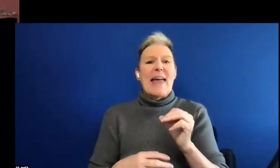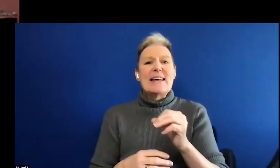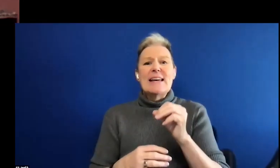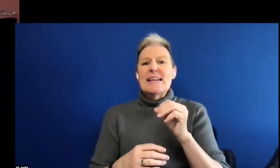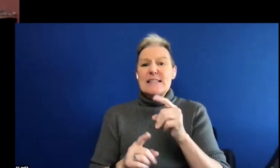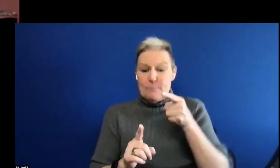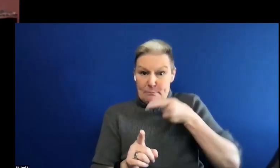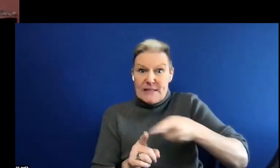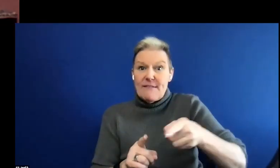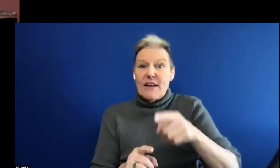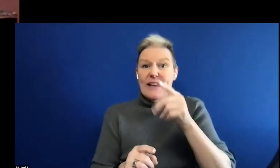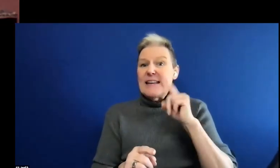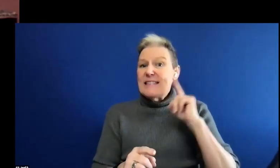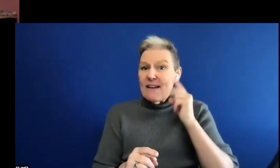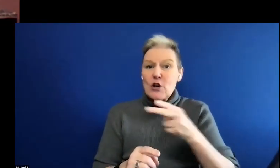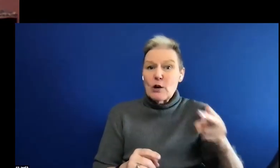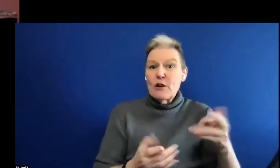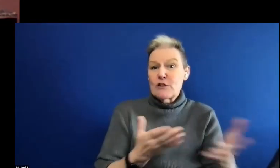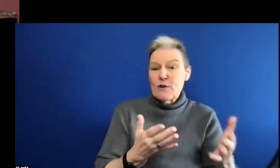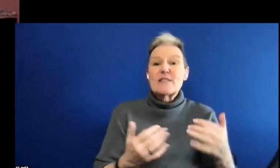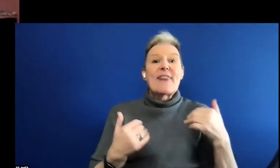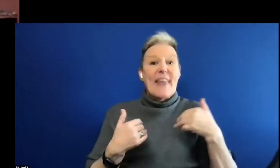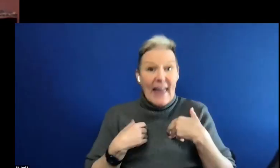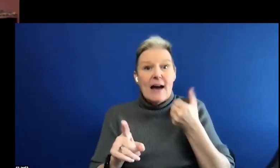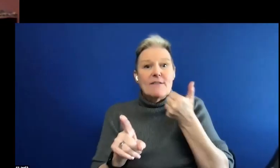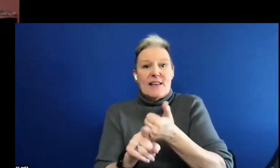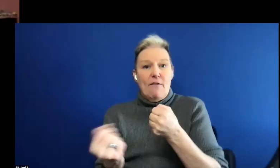Services, does have self-advocacy services.